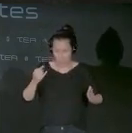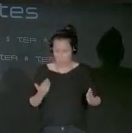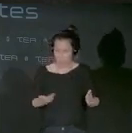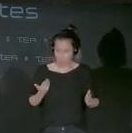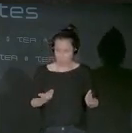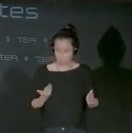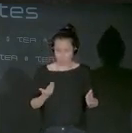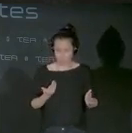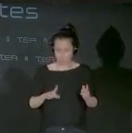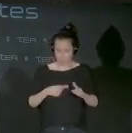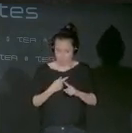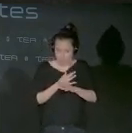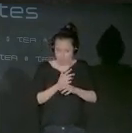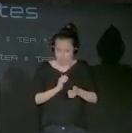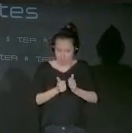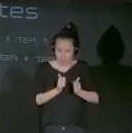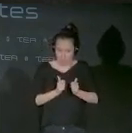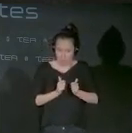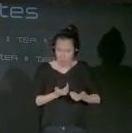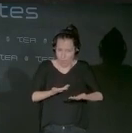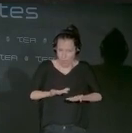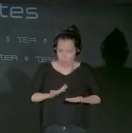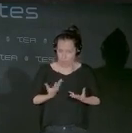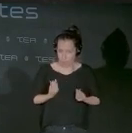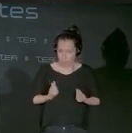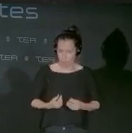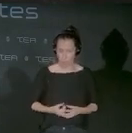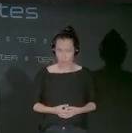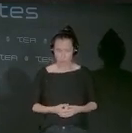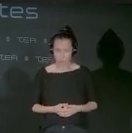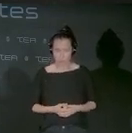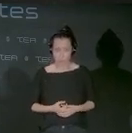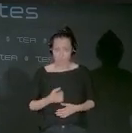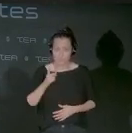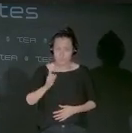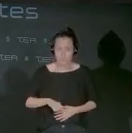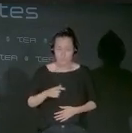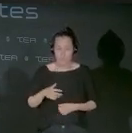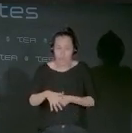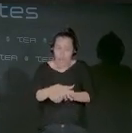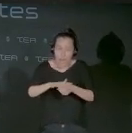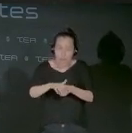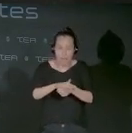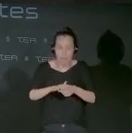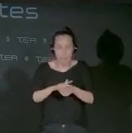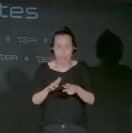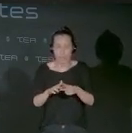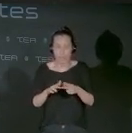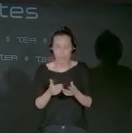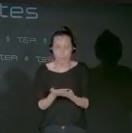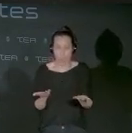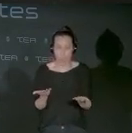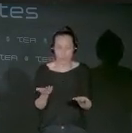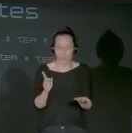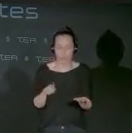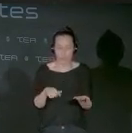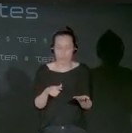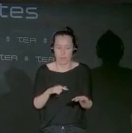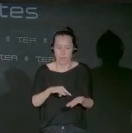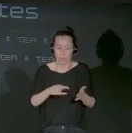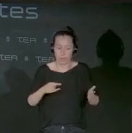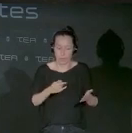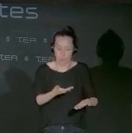they offer people freedom, the freedom to be and become themselves.